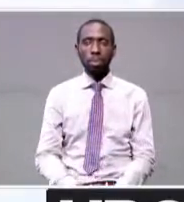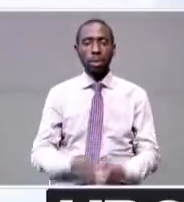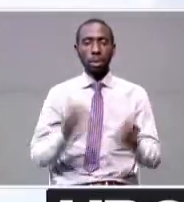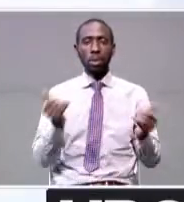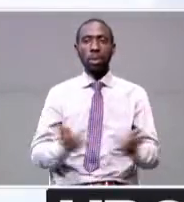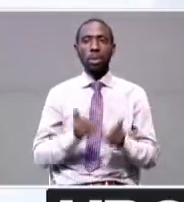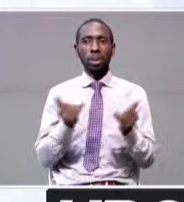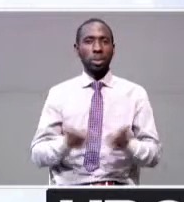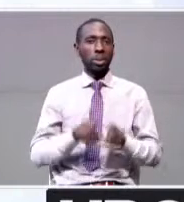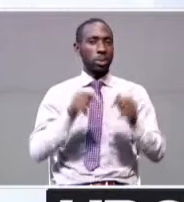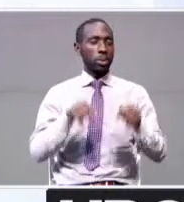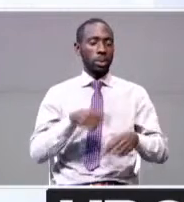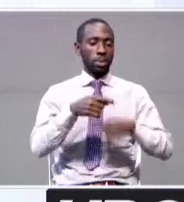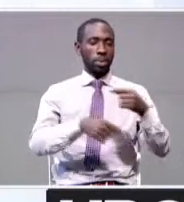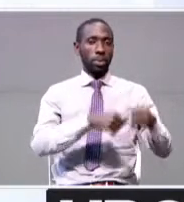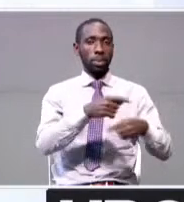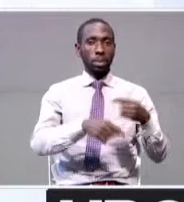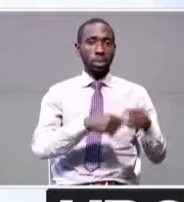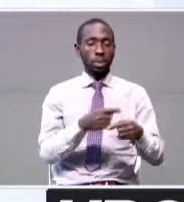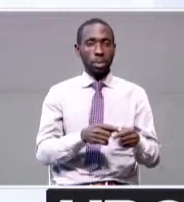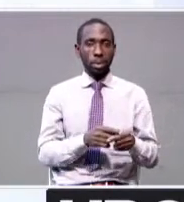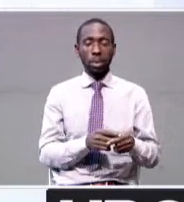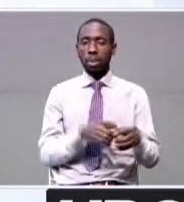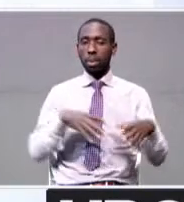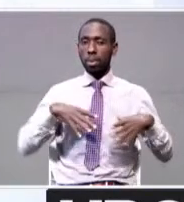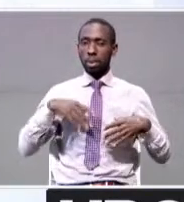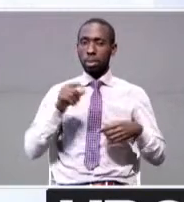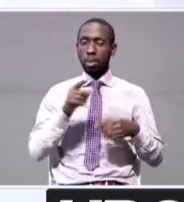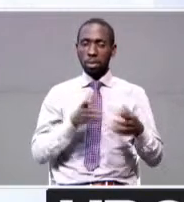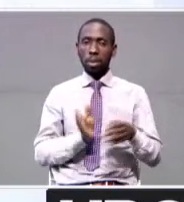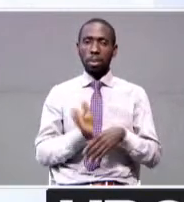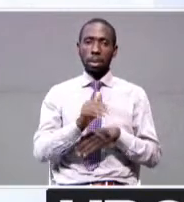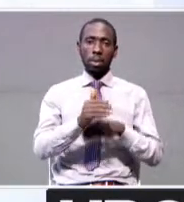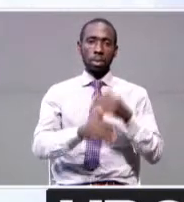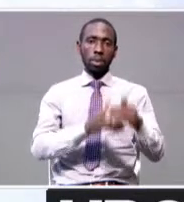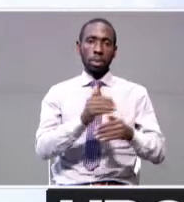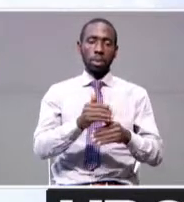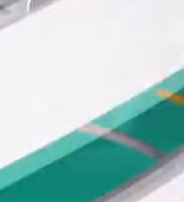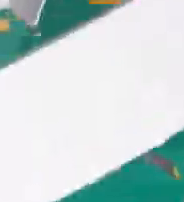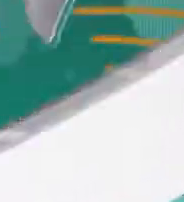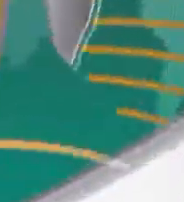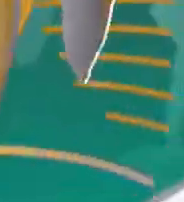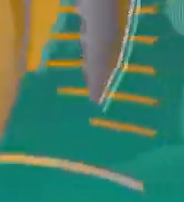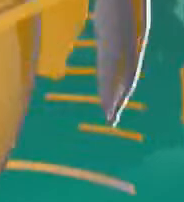Ubc Leero ekyagenda mu maaso, ngenda kuwummulamu katono nnyo, nkyalina amala mangi, tovaawo.